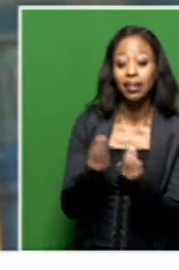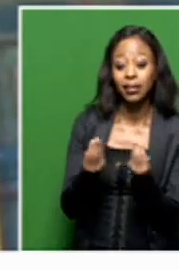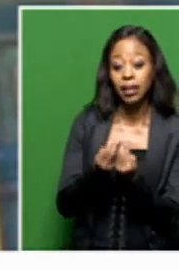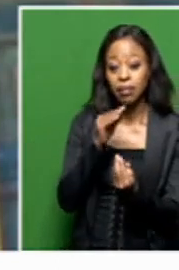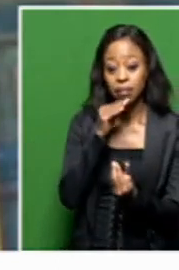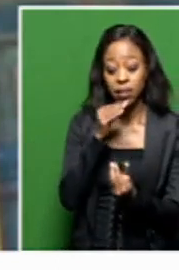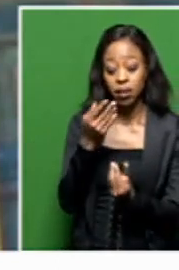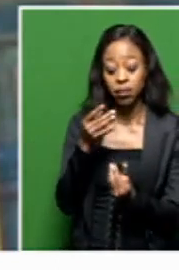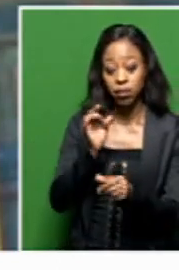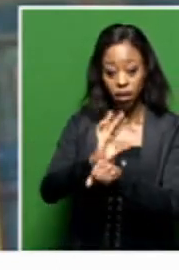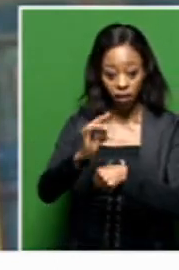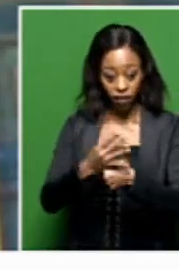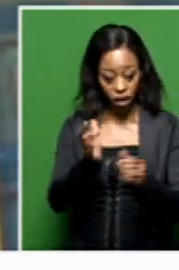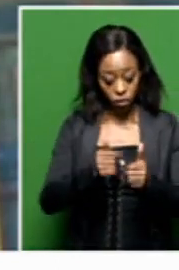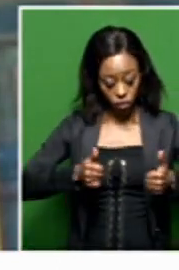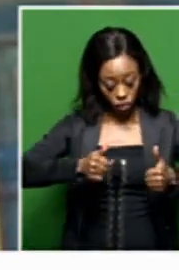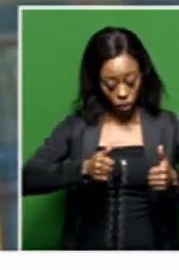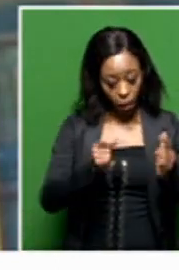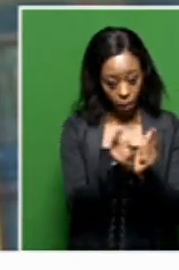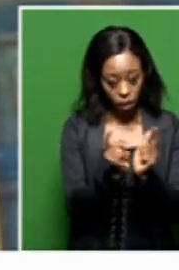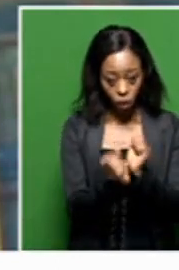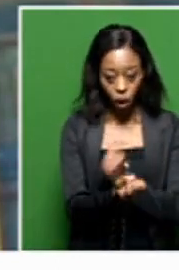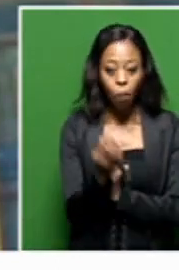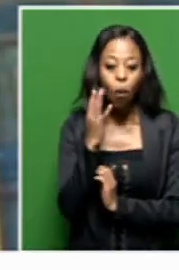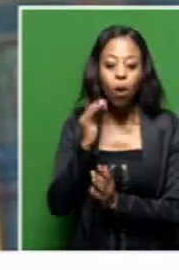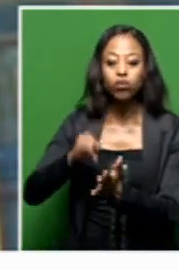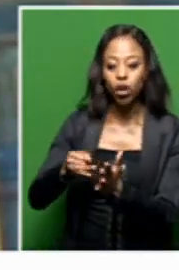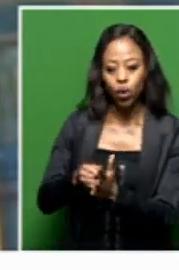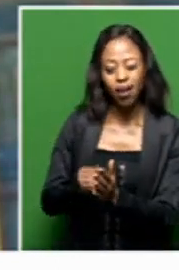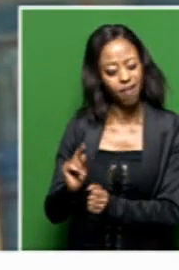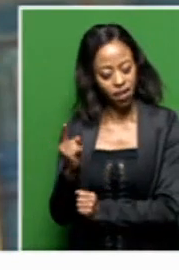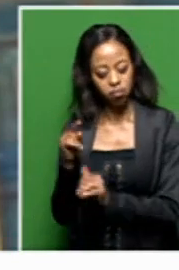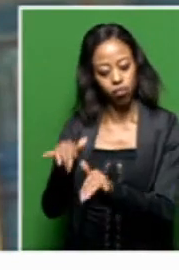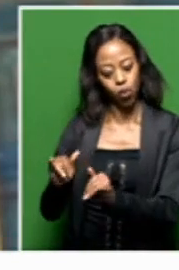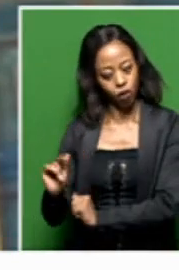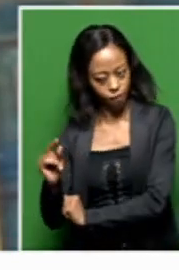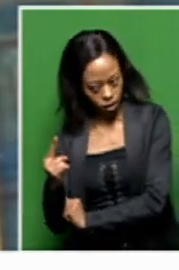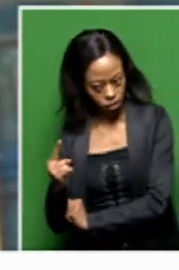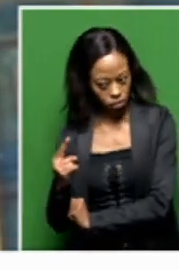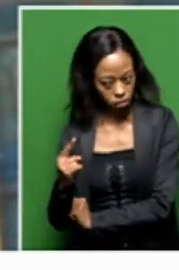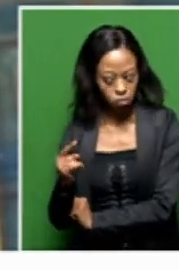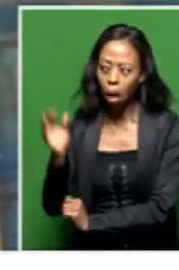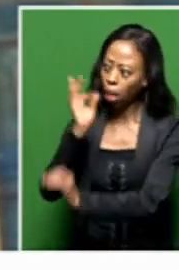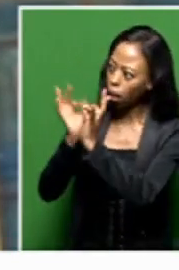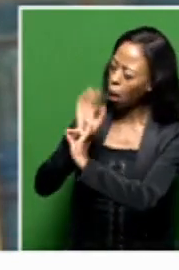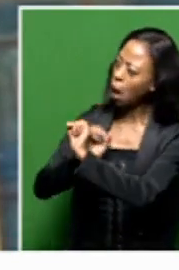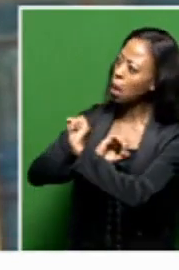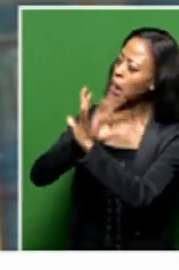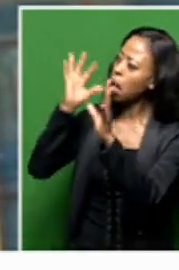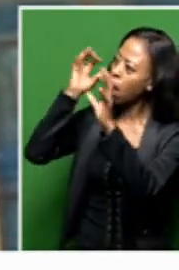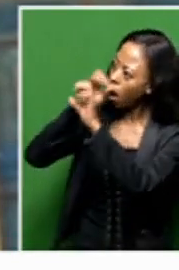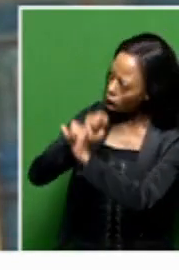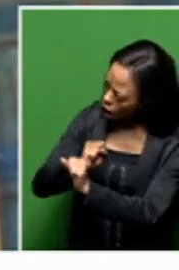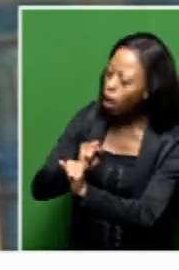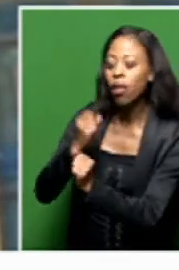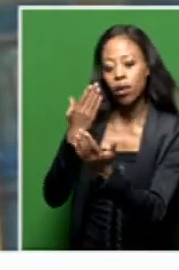Vaccine Ministerial Advisory Committee's meeting in January. And we'll wait until we get clarification from them on this mixing and